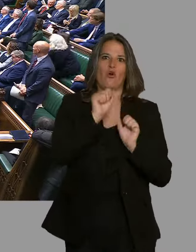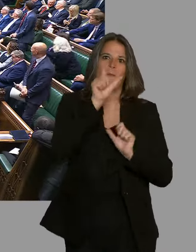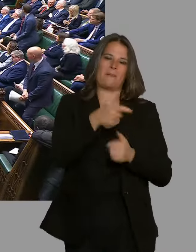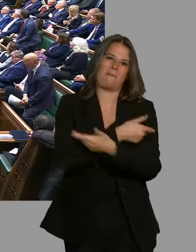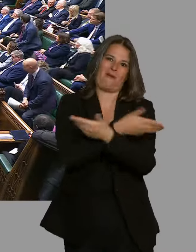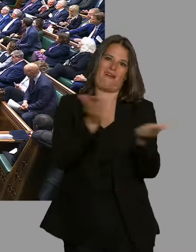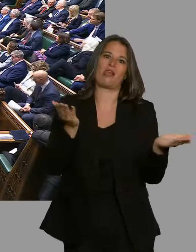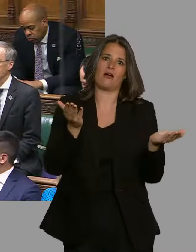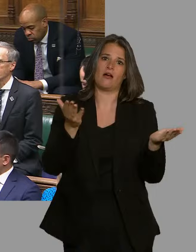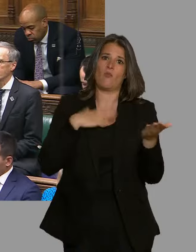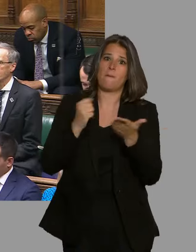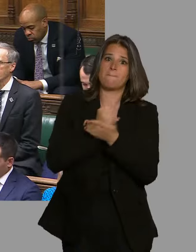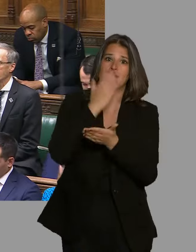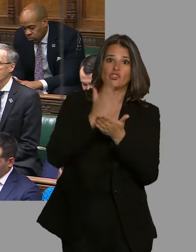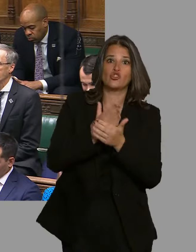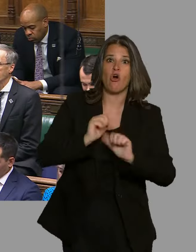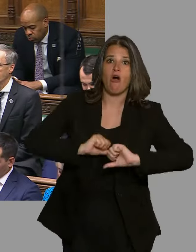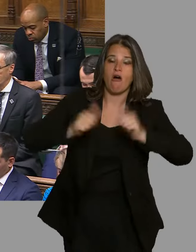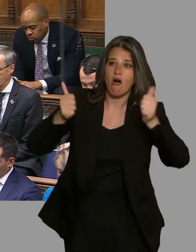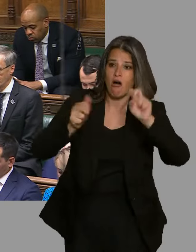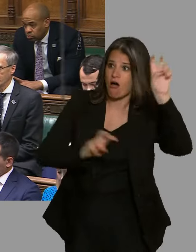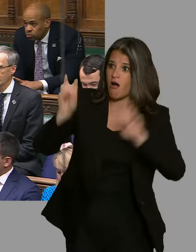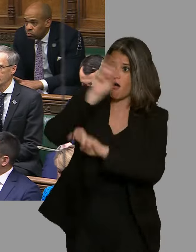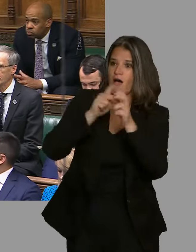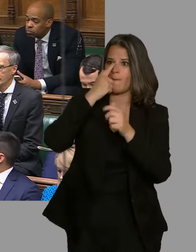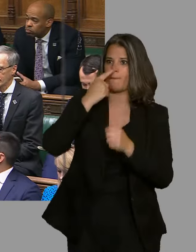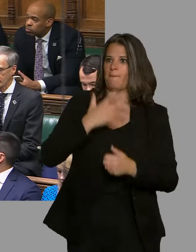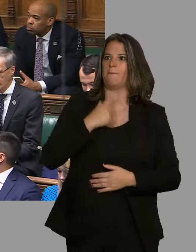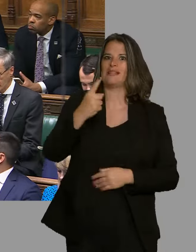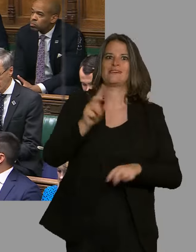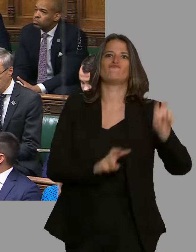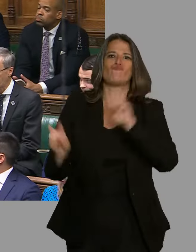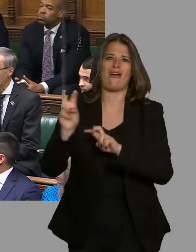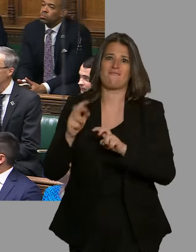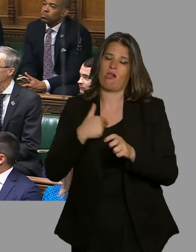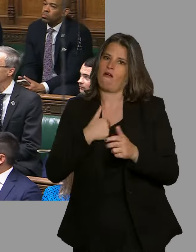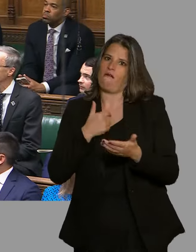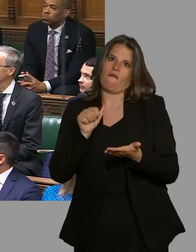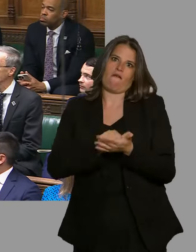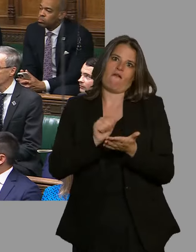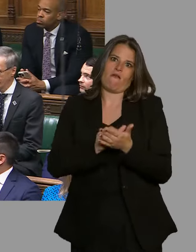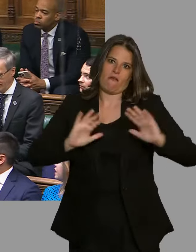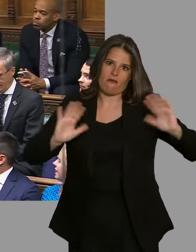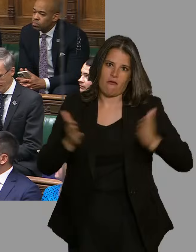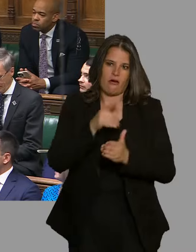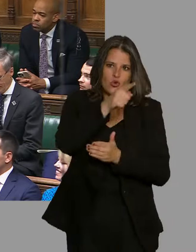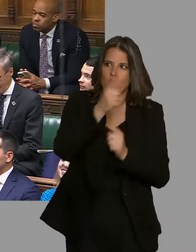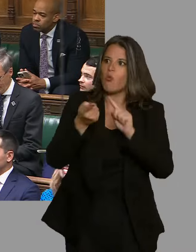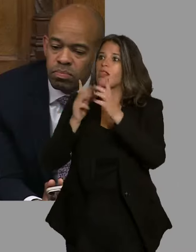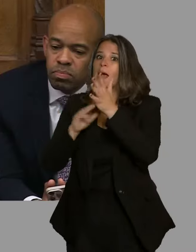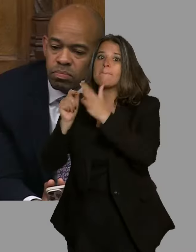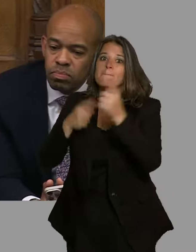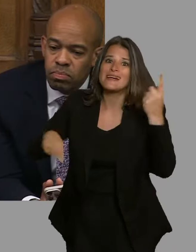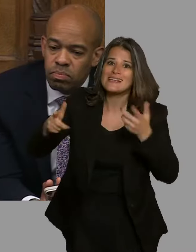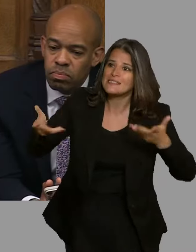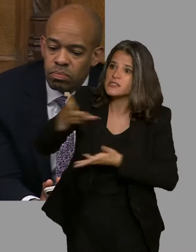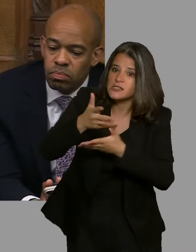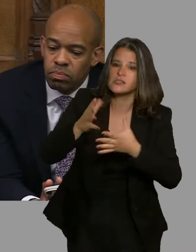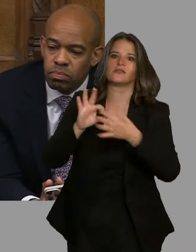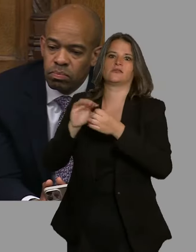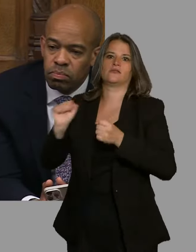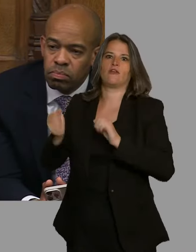Thank you, Mr Speaker. Mr Speaker, I think I'm right in saying that the Prime Minister might be a lawyer, trained to